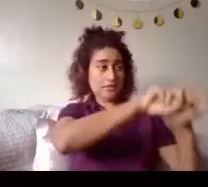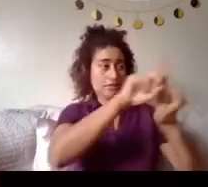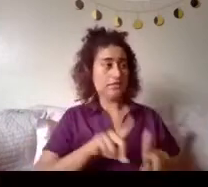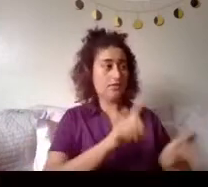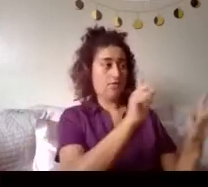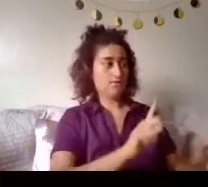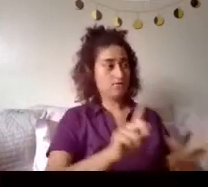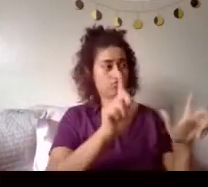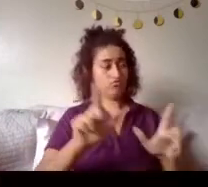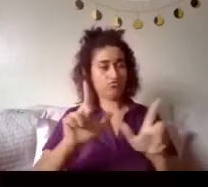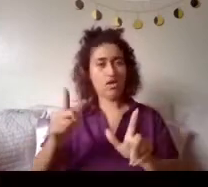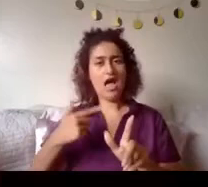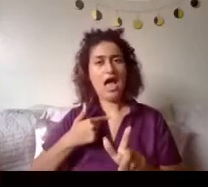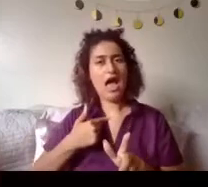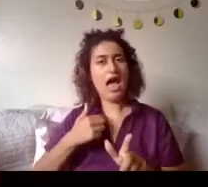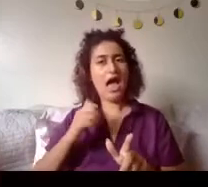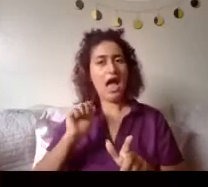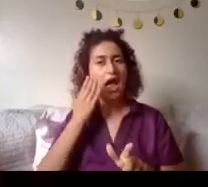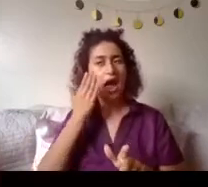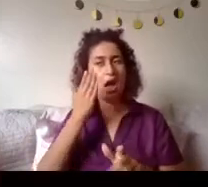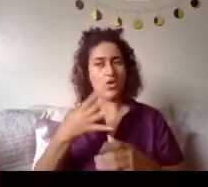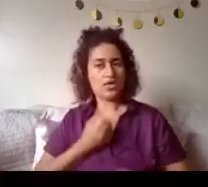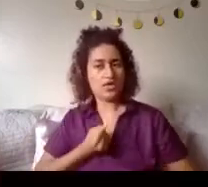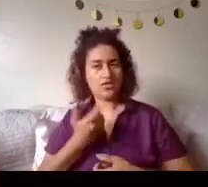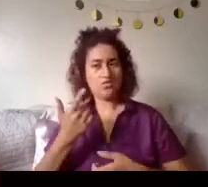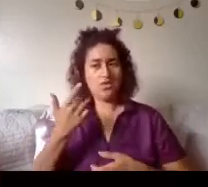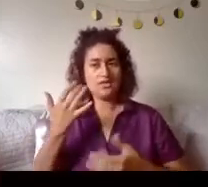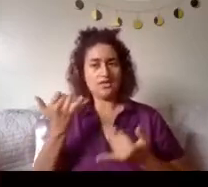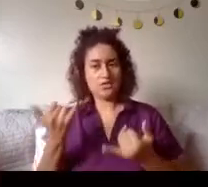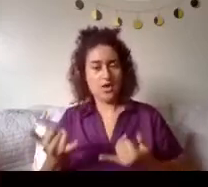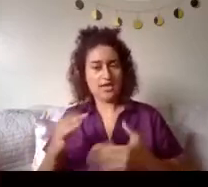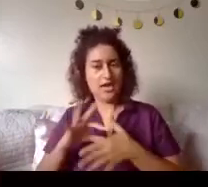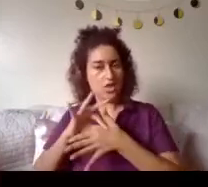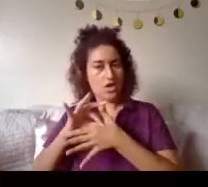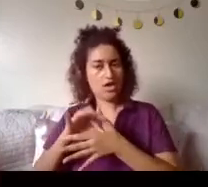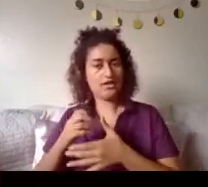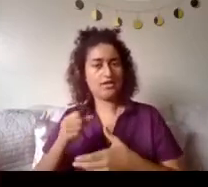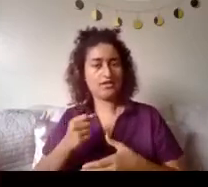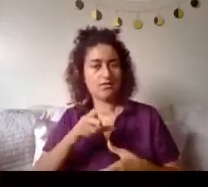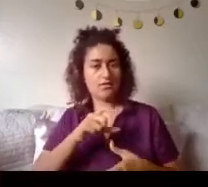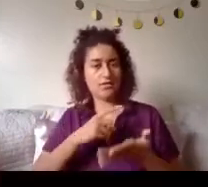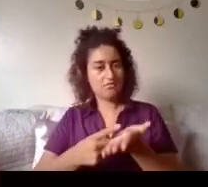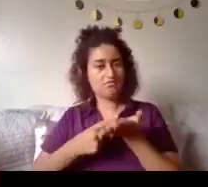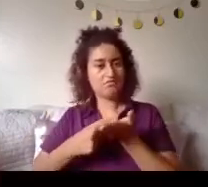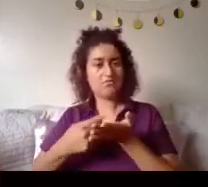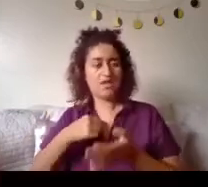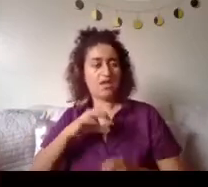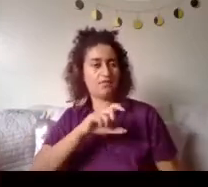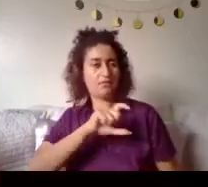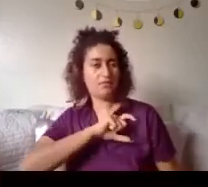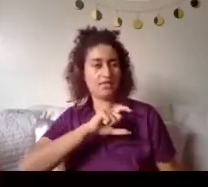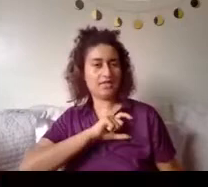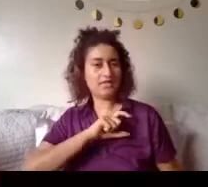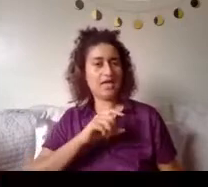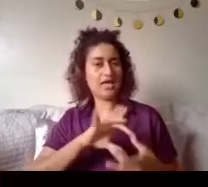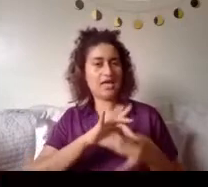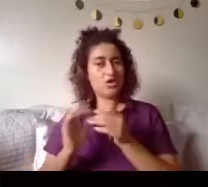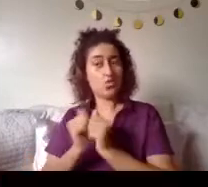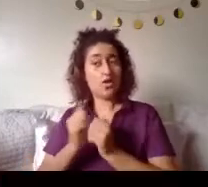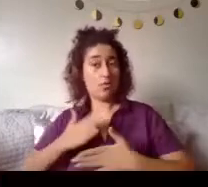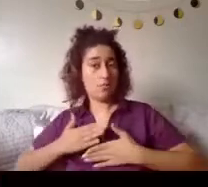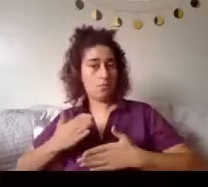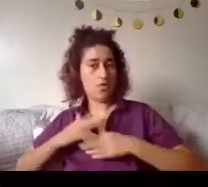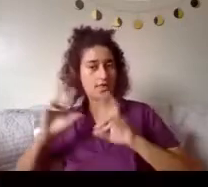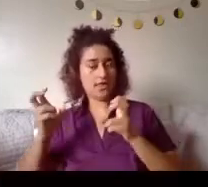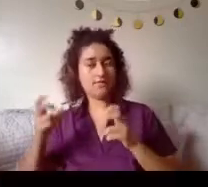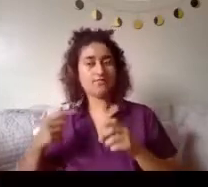the coloniality of modern policing as the condition of unbreathing. Finally, I delve